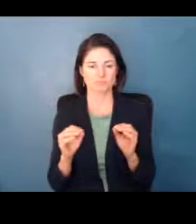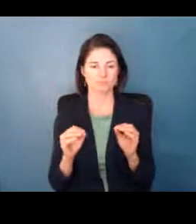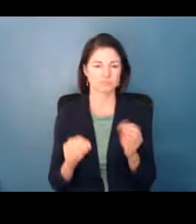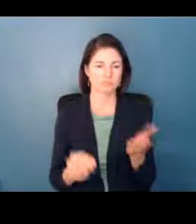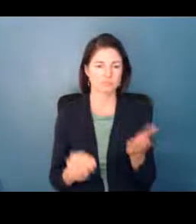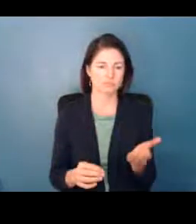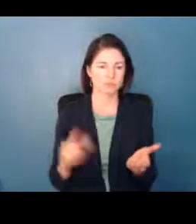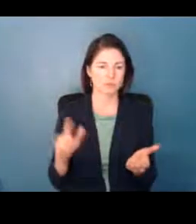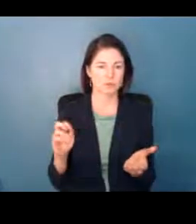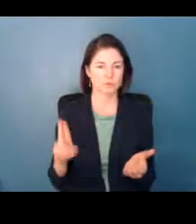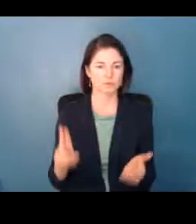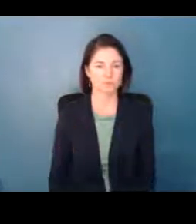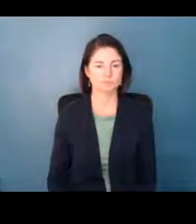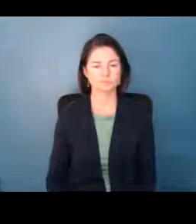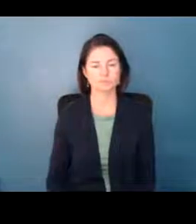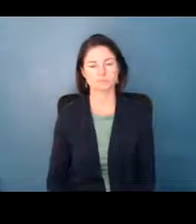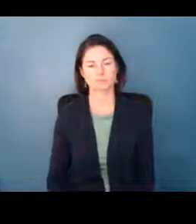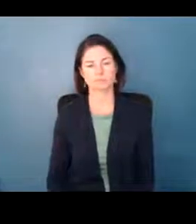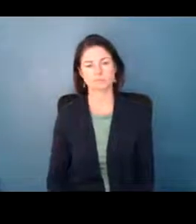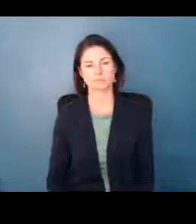Liu. Thank you, Madam Chair.